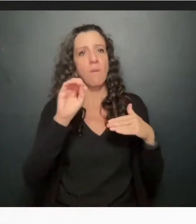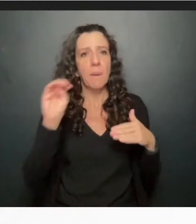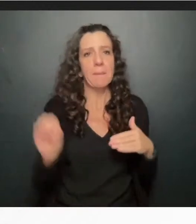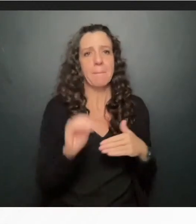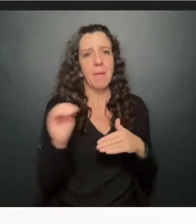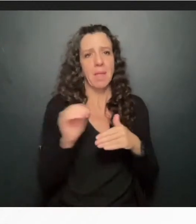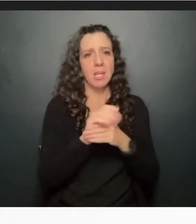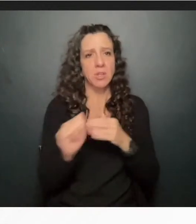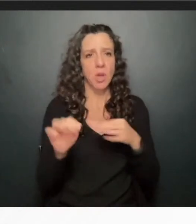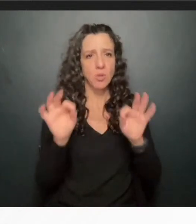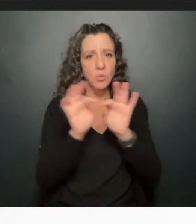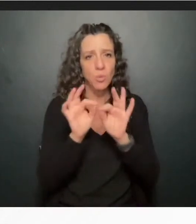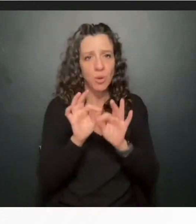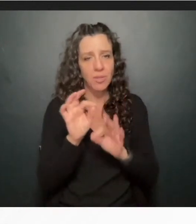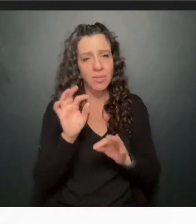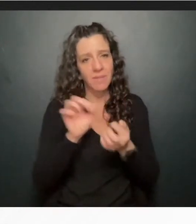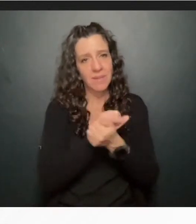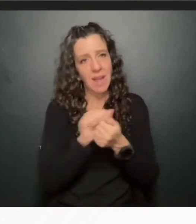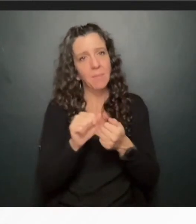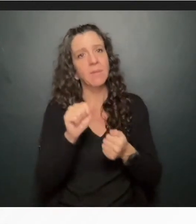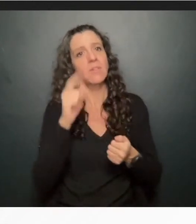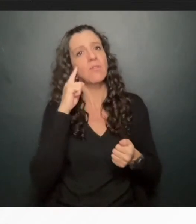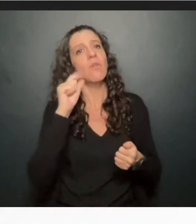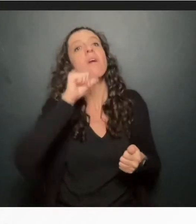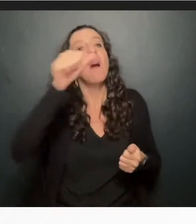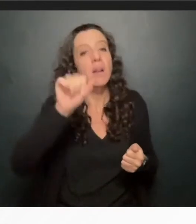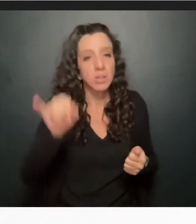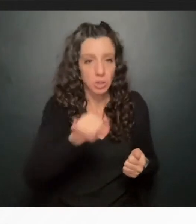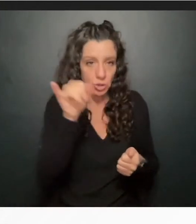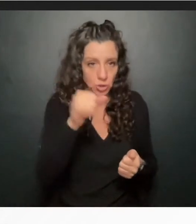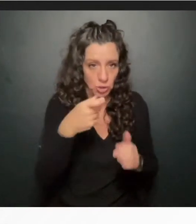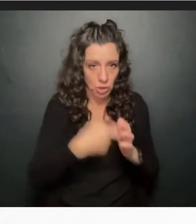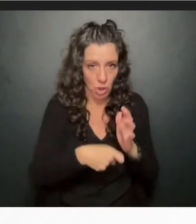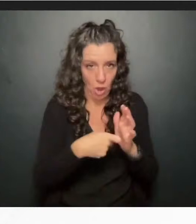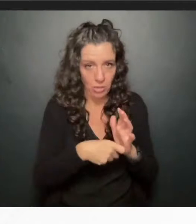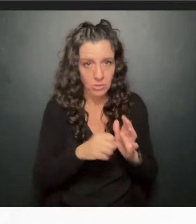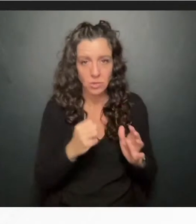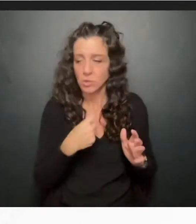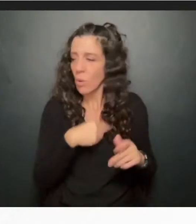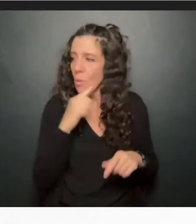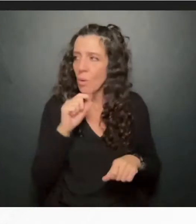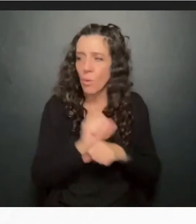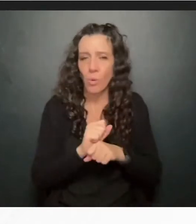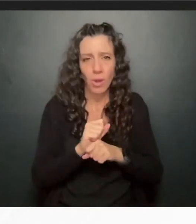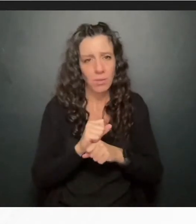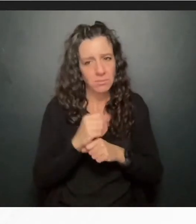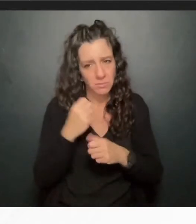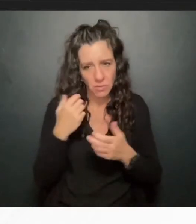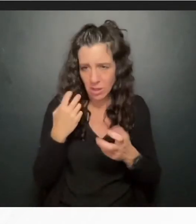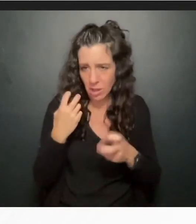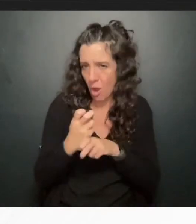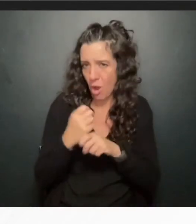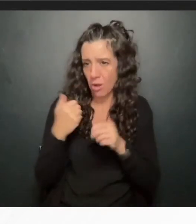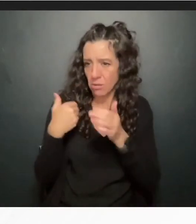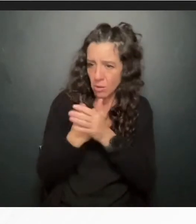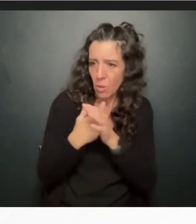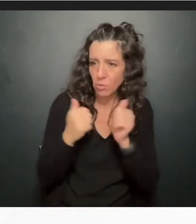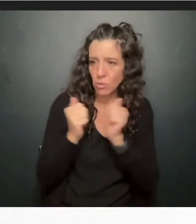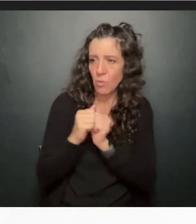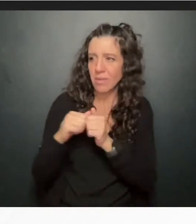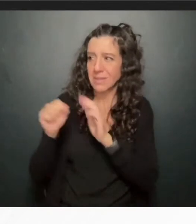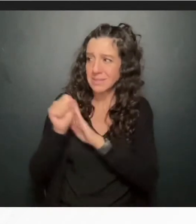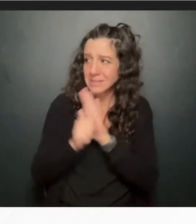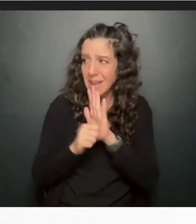damage of uninsured costs. So we will work diligently with the state, with the city